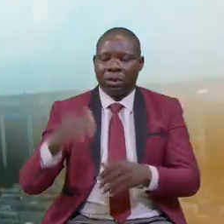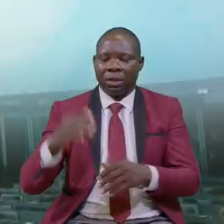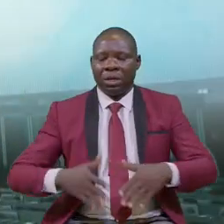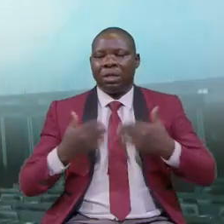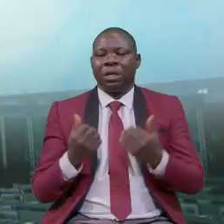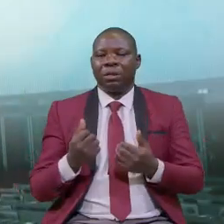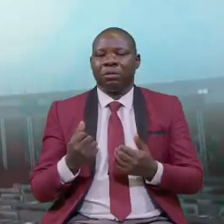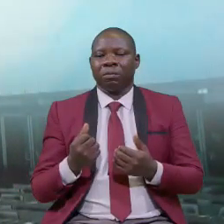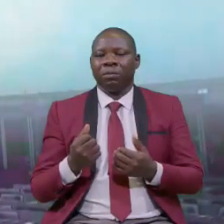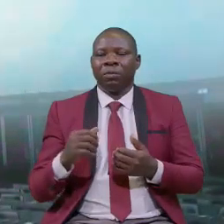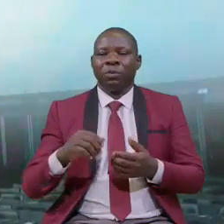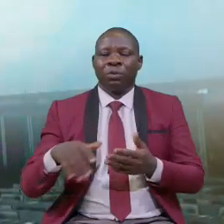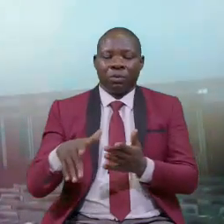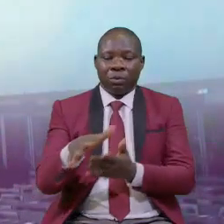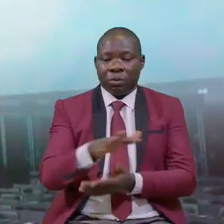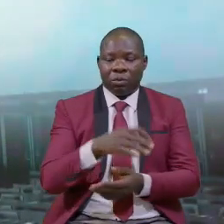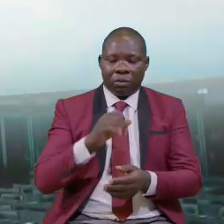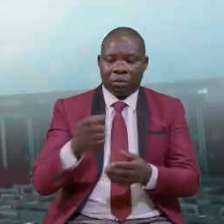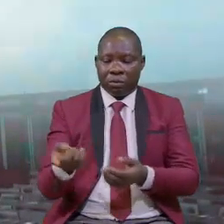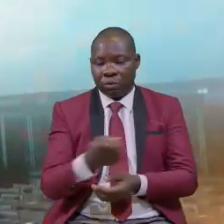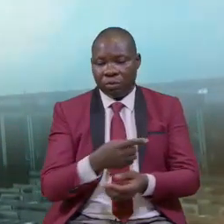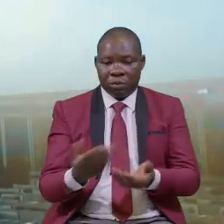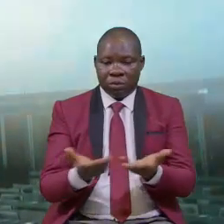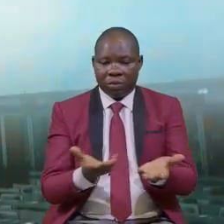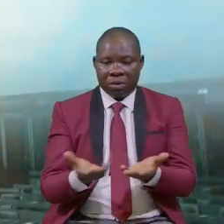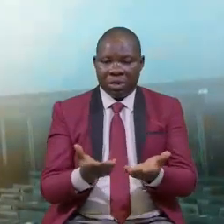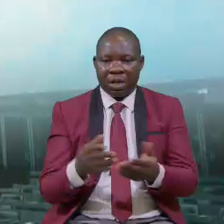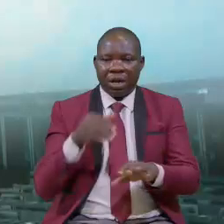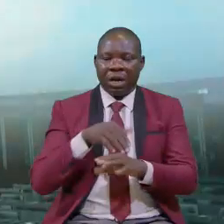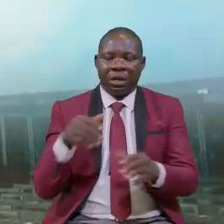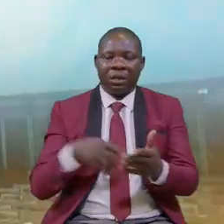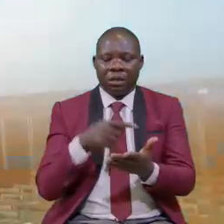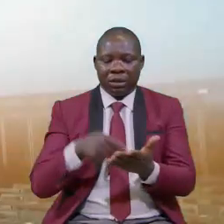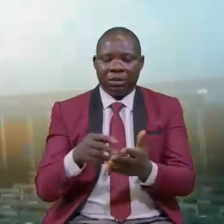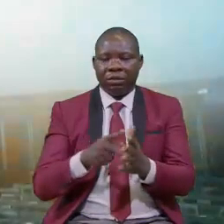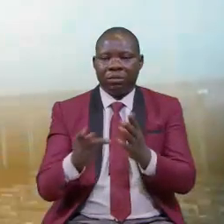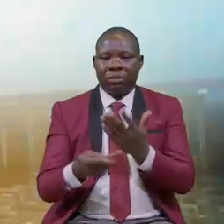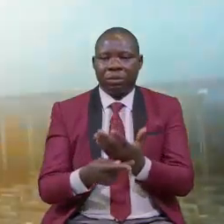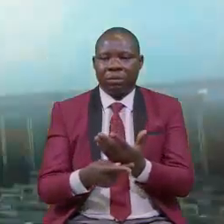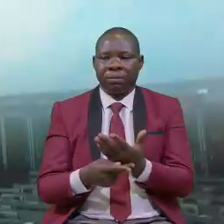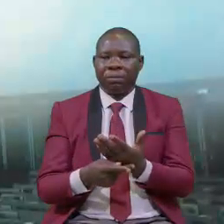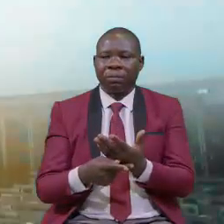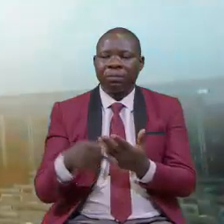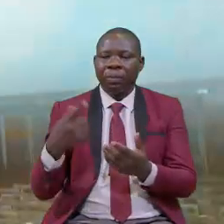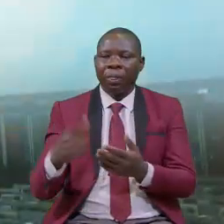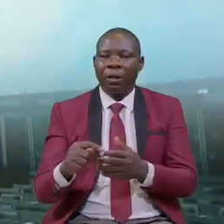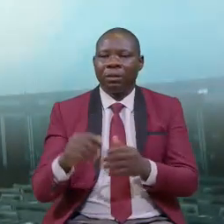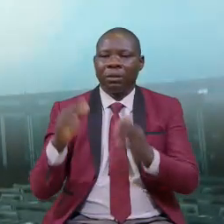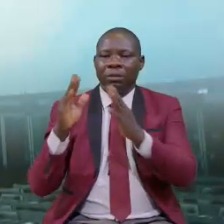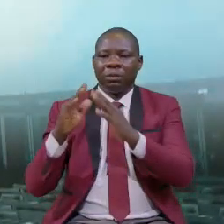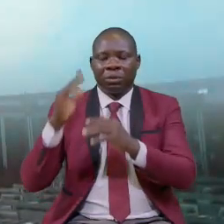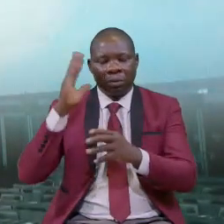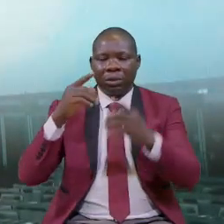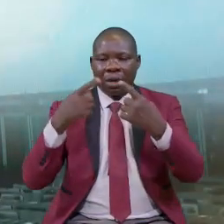Those of you here at this crusade, the banquet will be taking